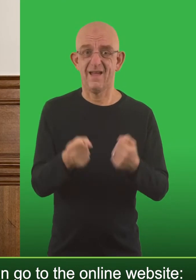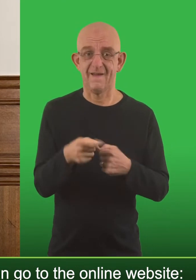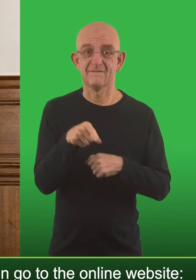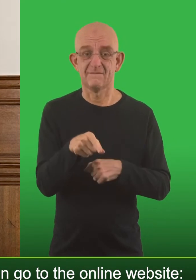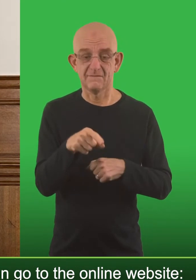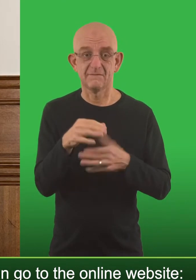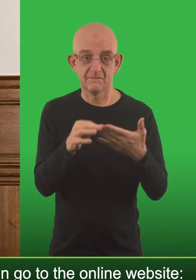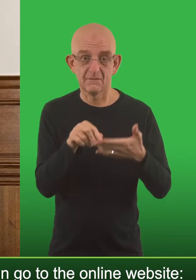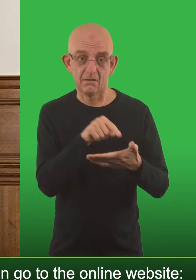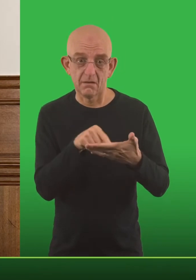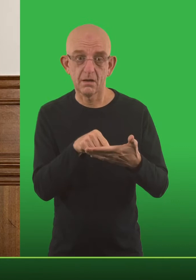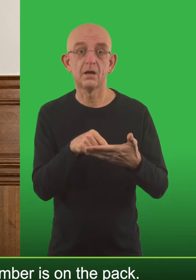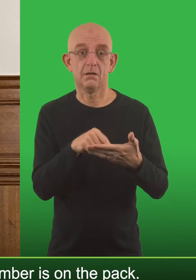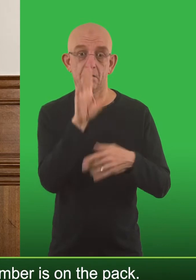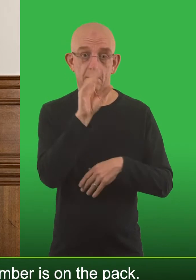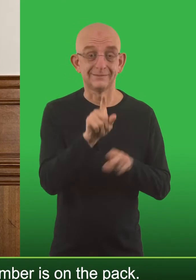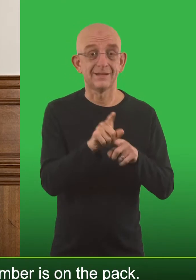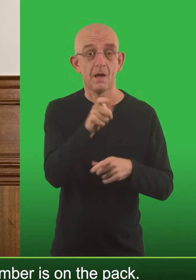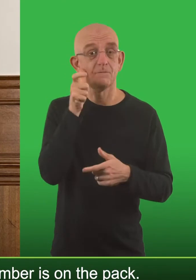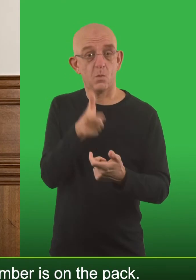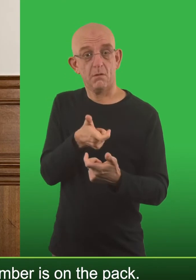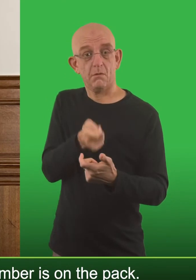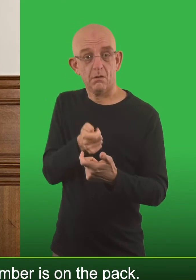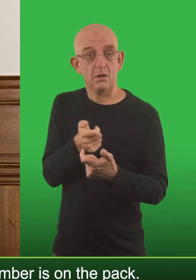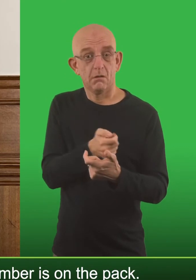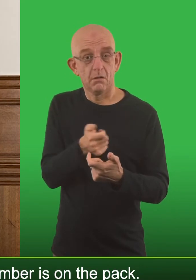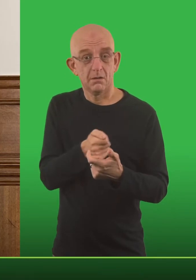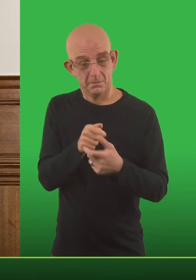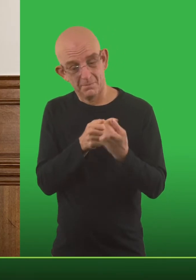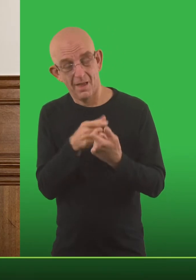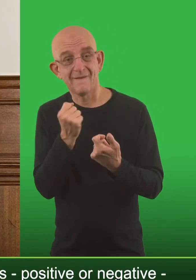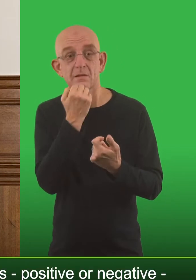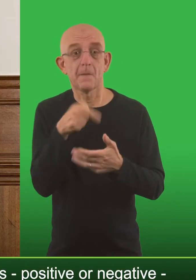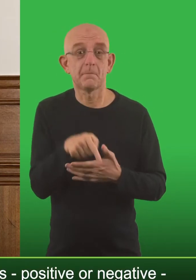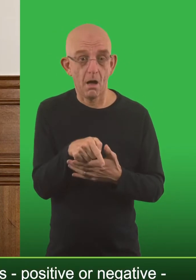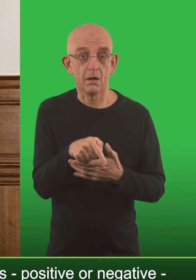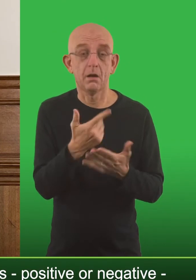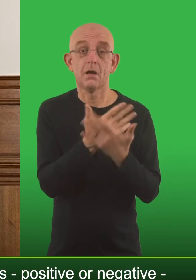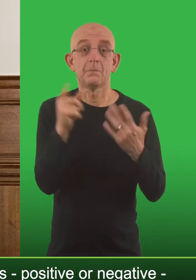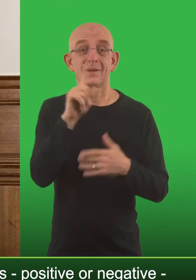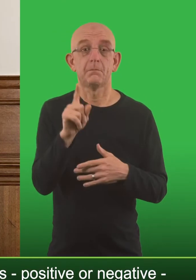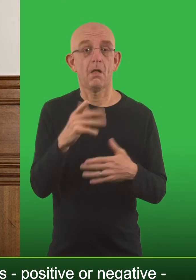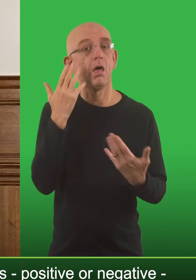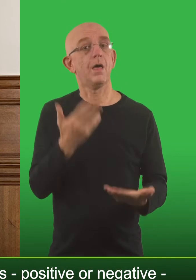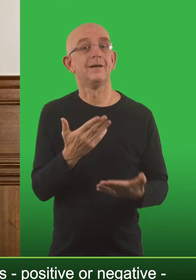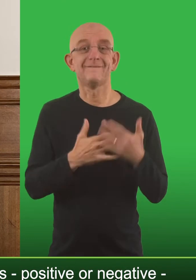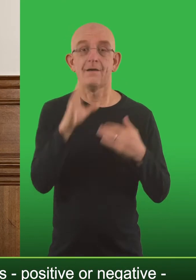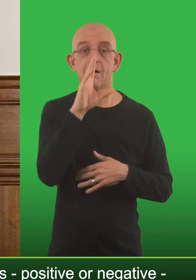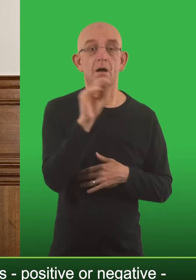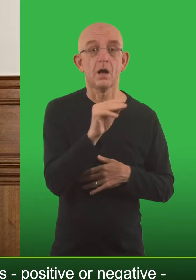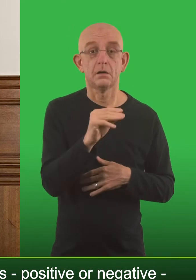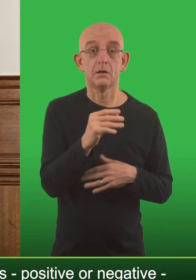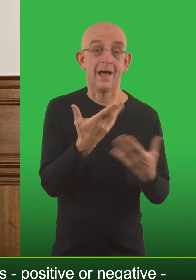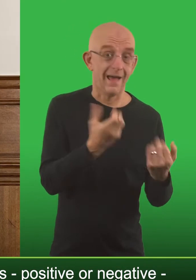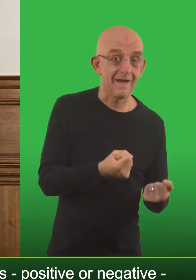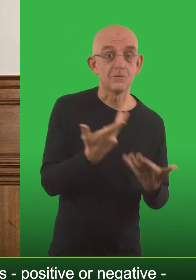gov.uk, report COVID-19 result. You can also do it by phone, and the numbers are on the pack. Many people aren't reporting the